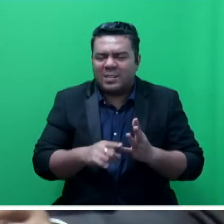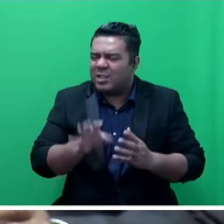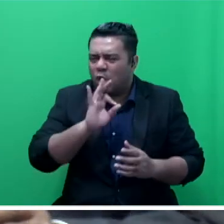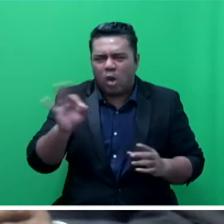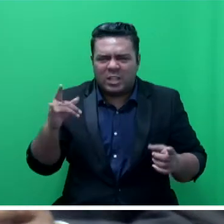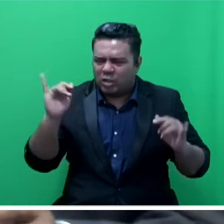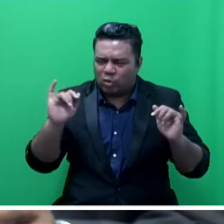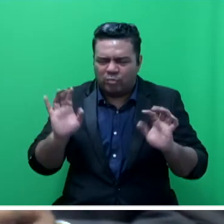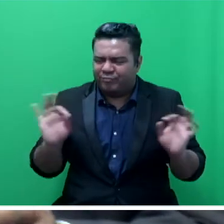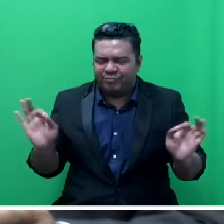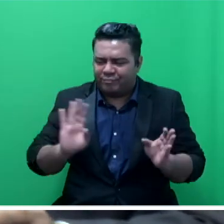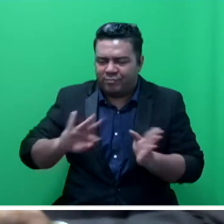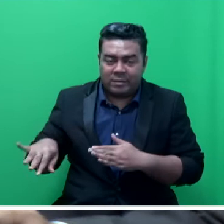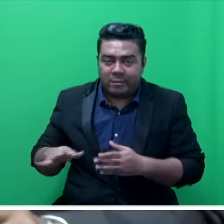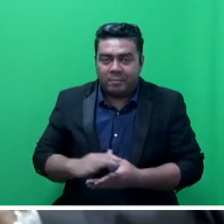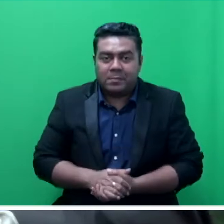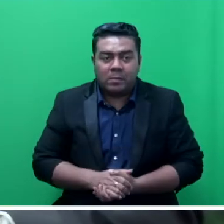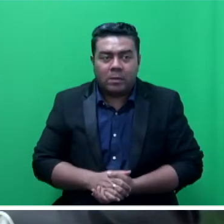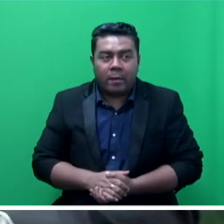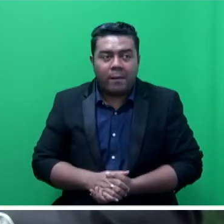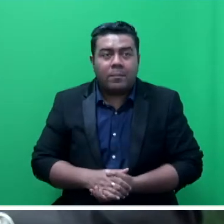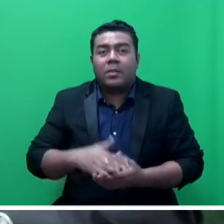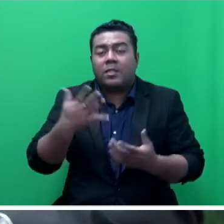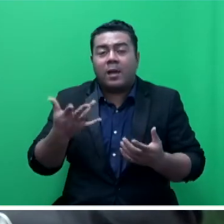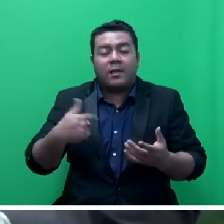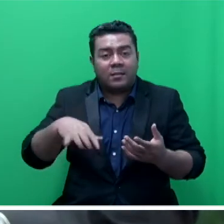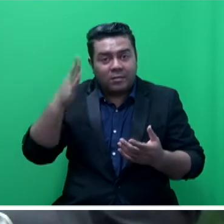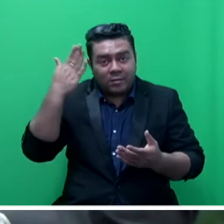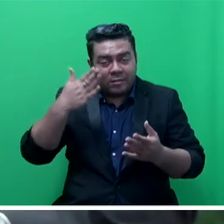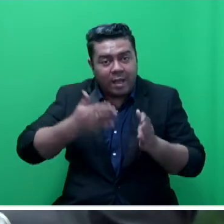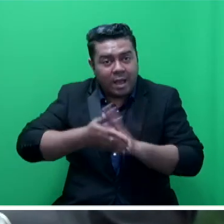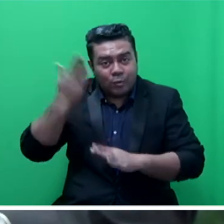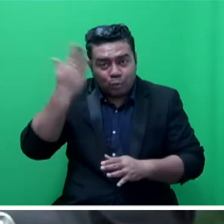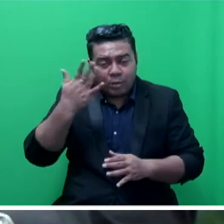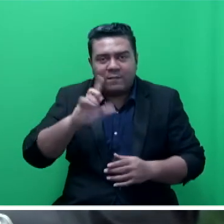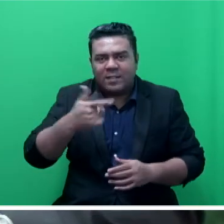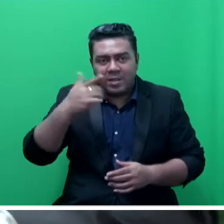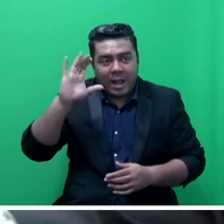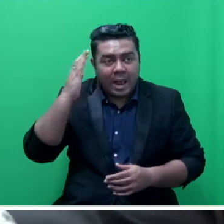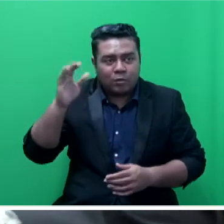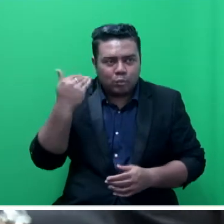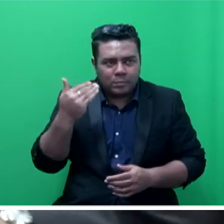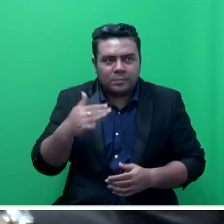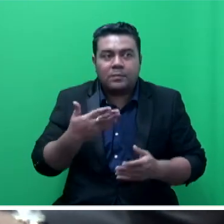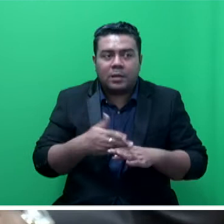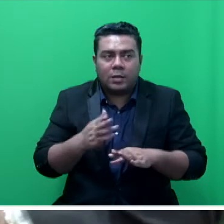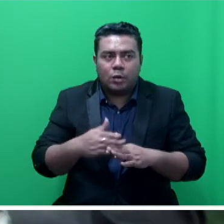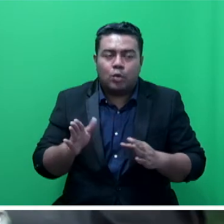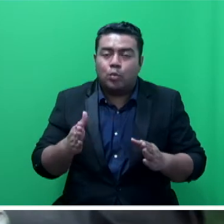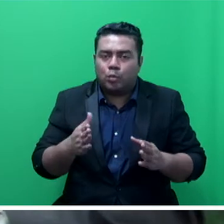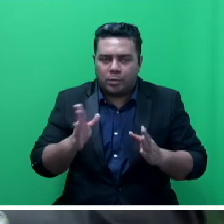non-issue. Mr. Speaker, sir, the secondary school has 7 classrooms in the newly built prefab